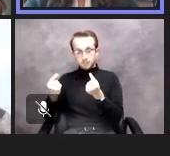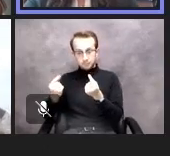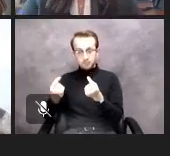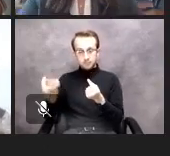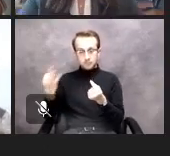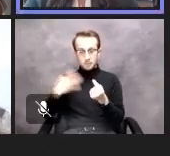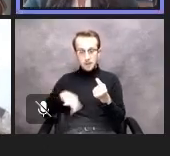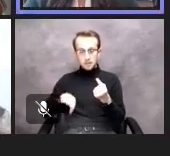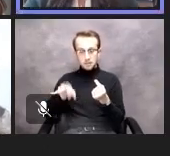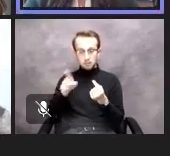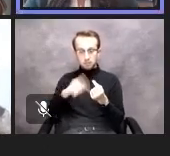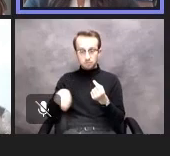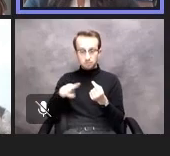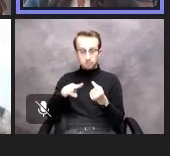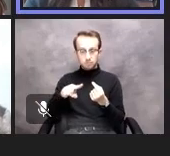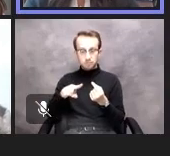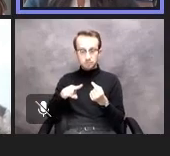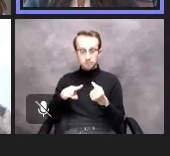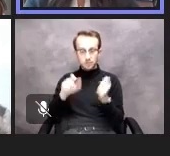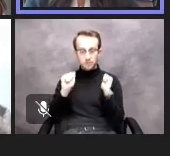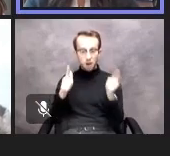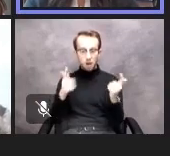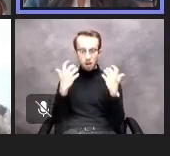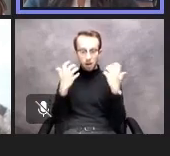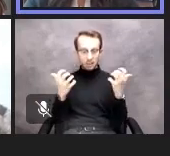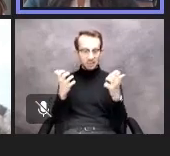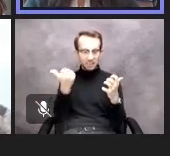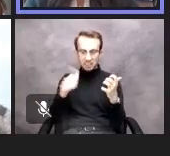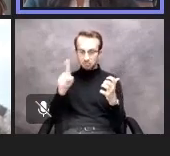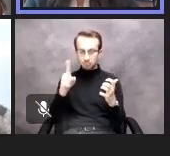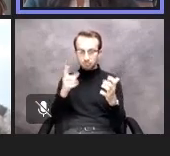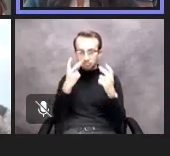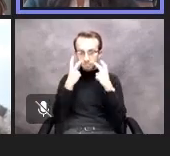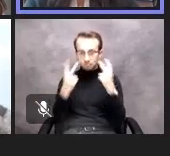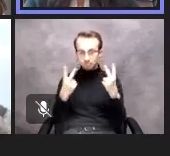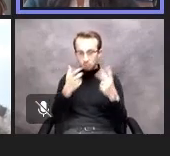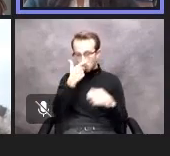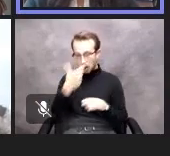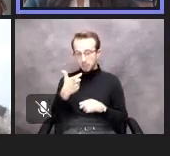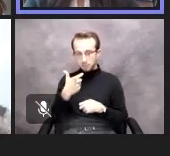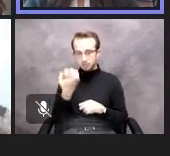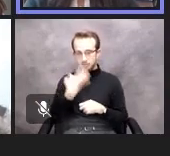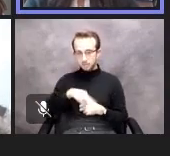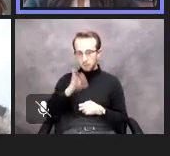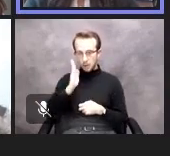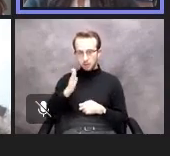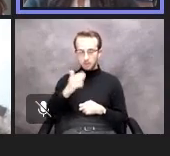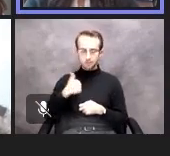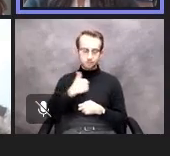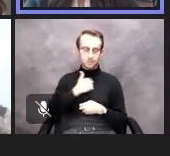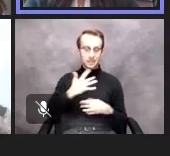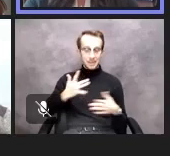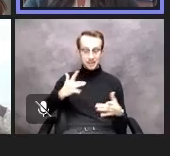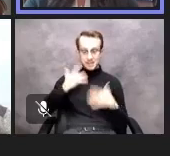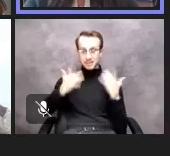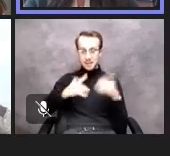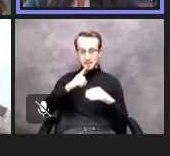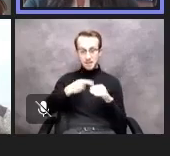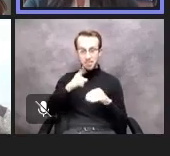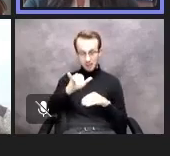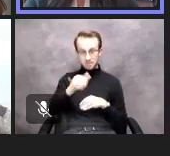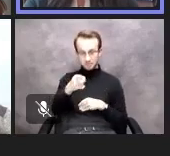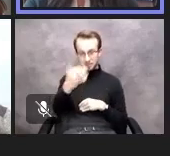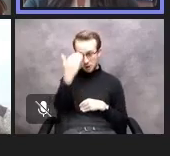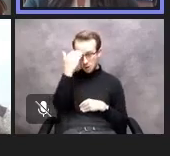beneficial to all audiences. So we're excited about it. We know that it will be helpful. We